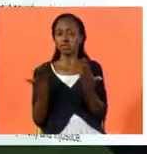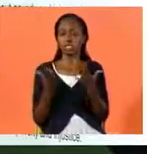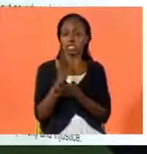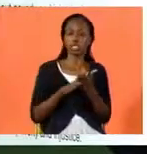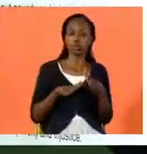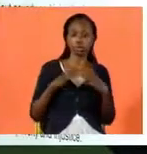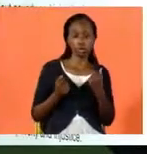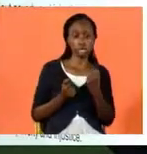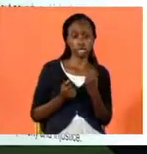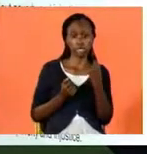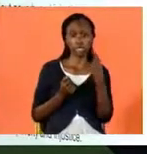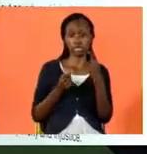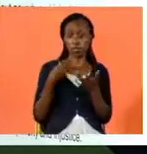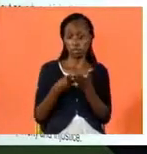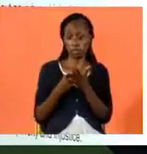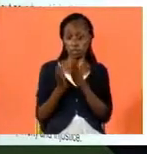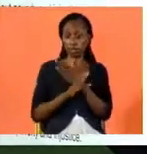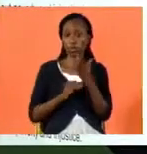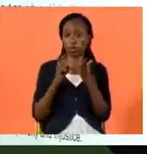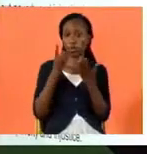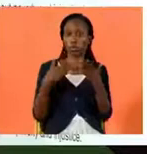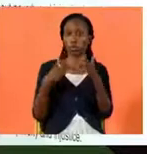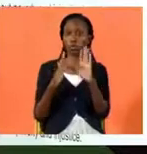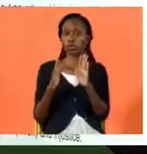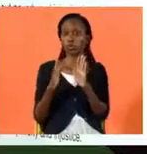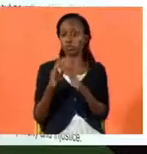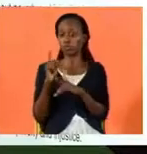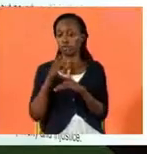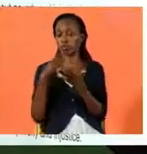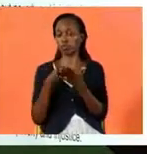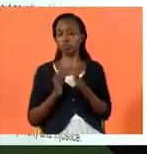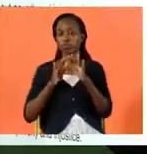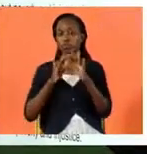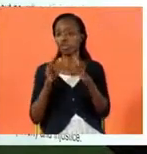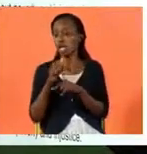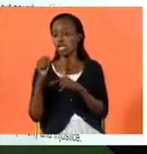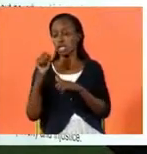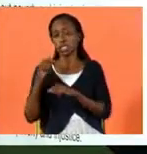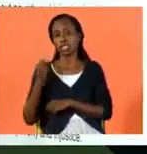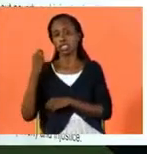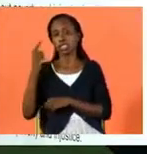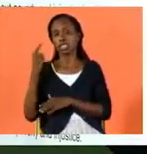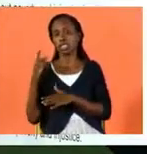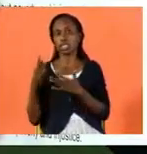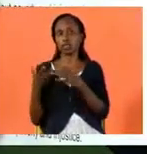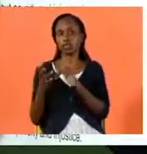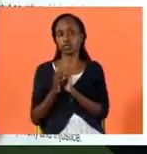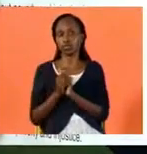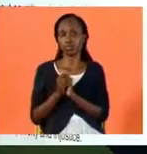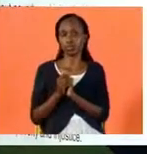might understand money laundering as one way of, illicit financial flows. Others might understand,